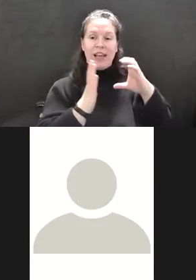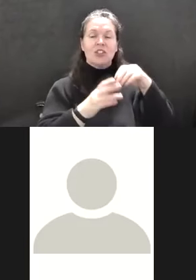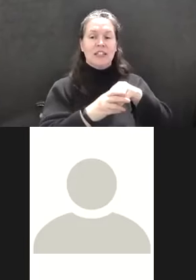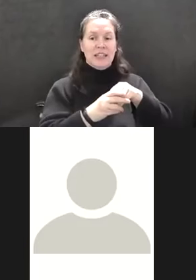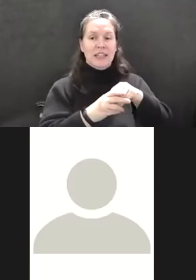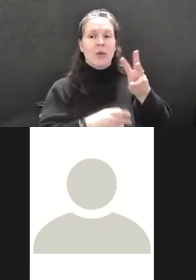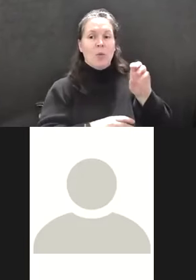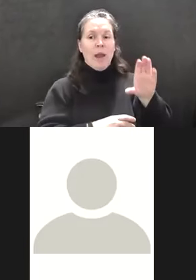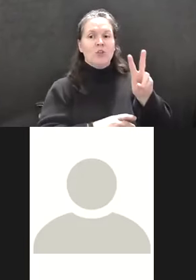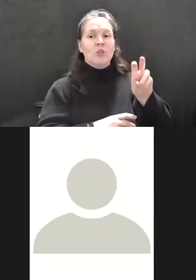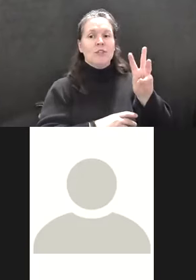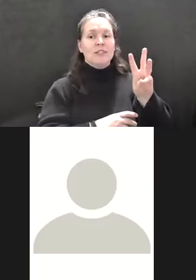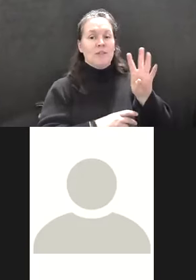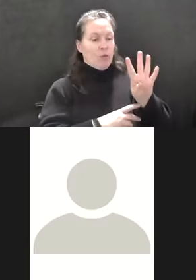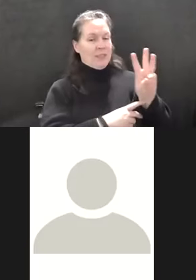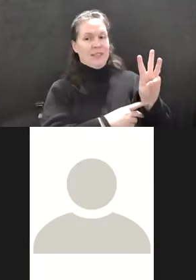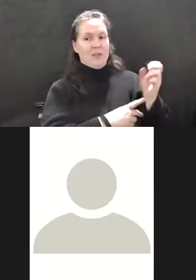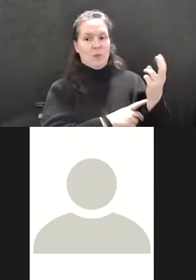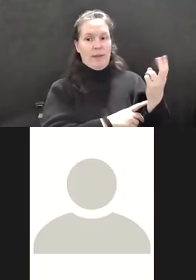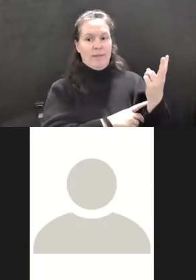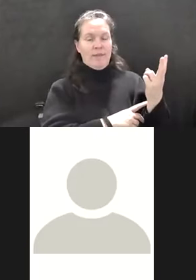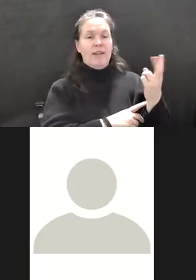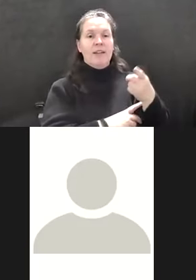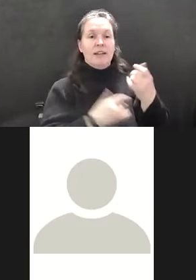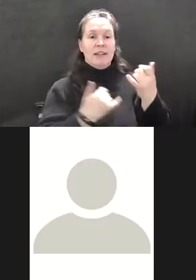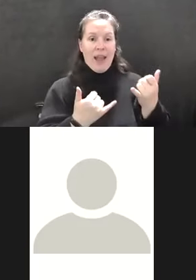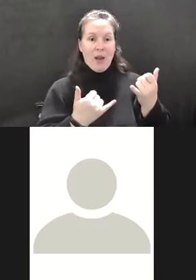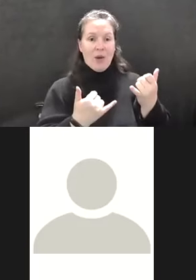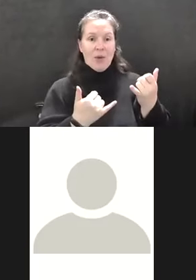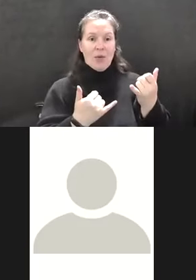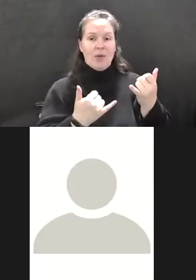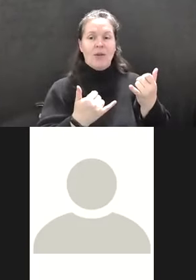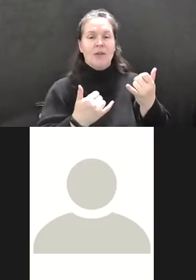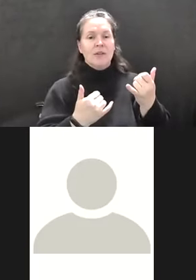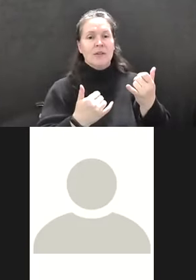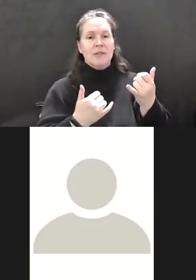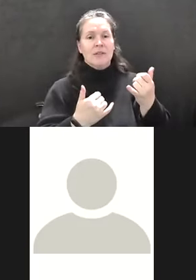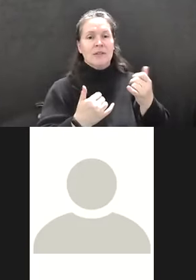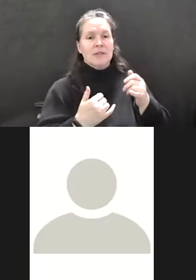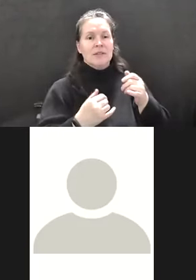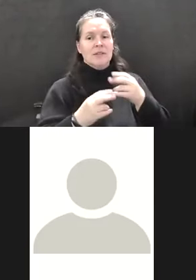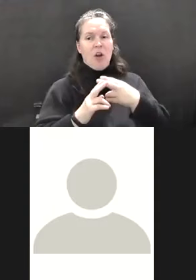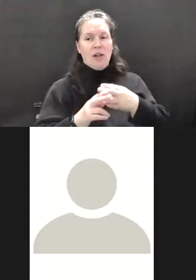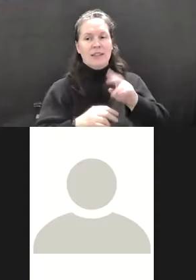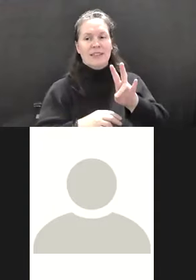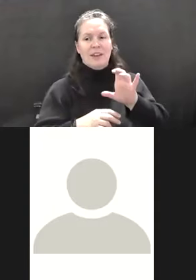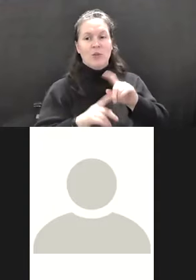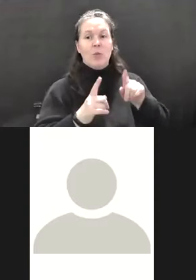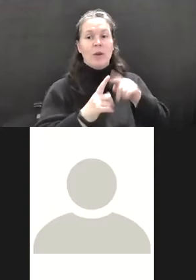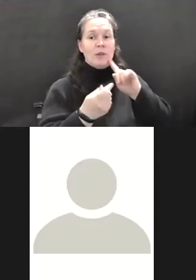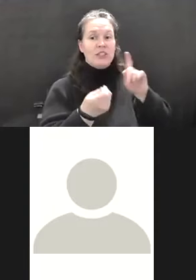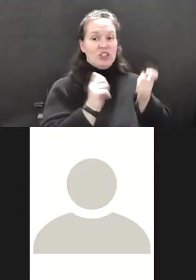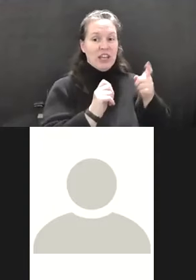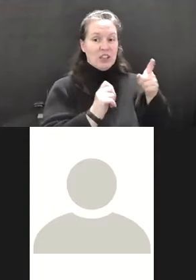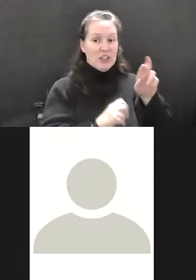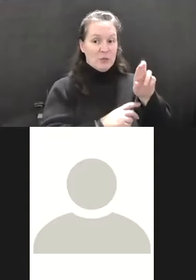246.12 that we're, you know, at this point calling 700. So when we're changing these references,